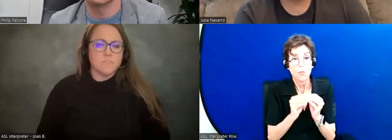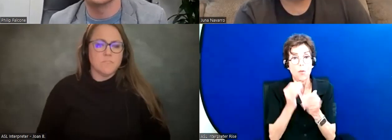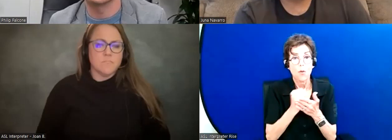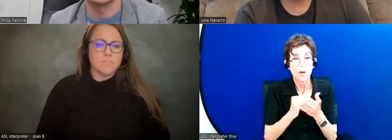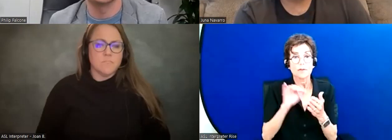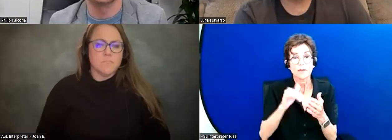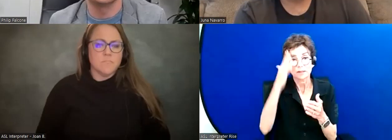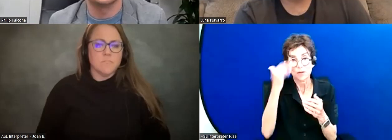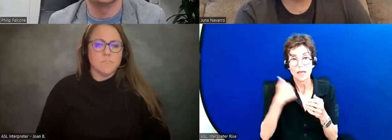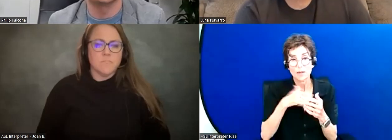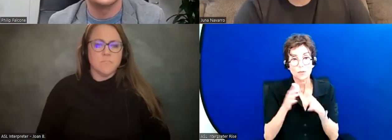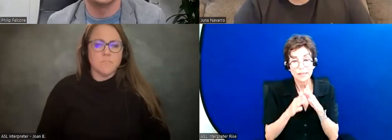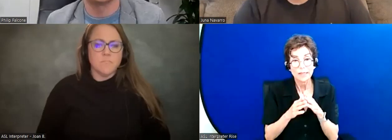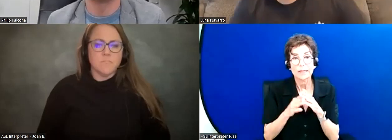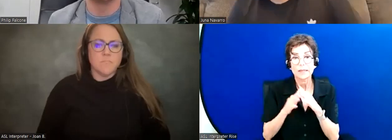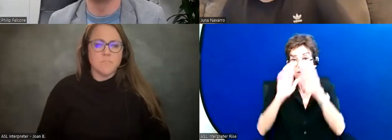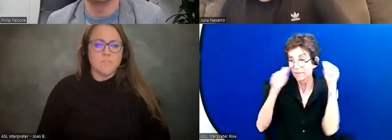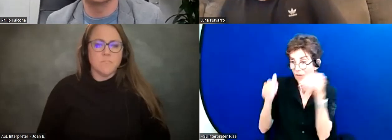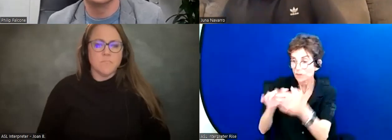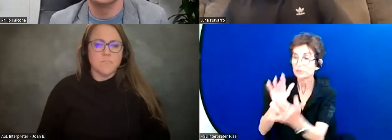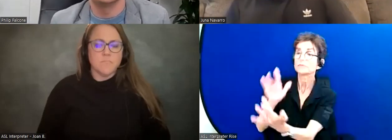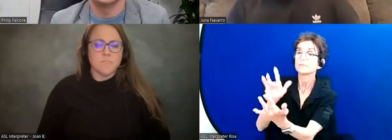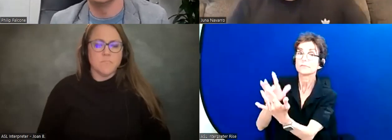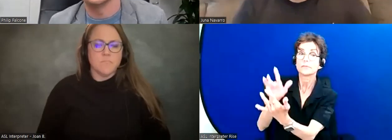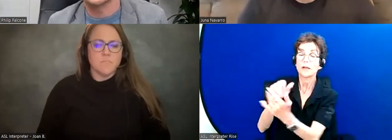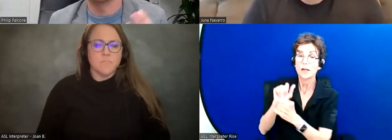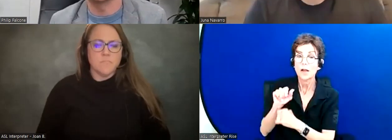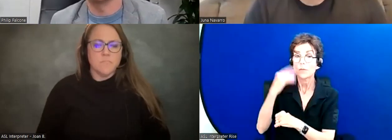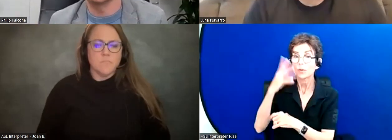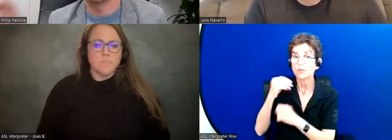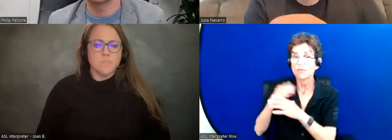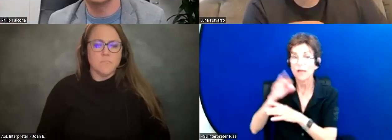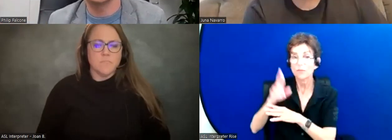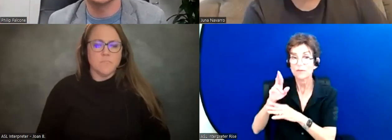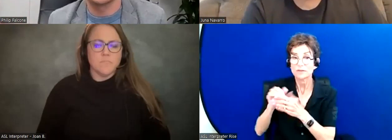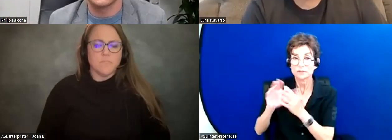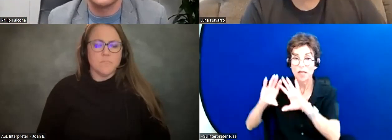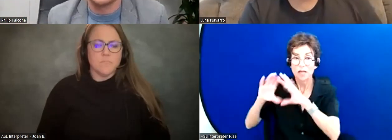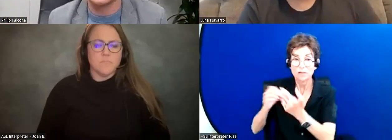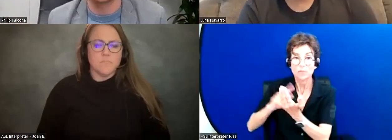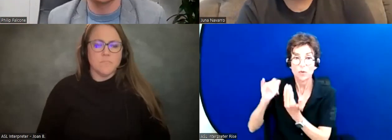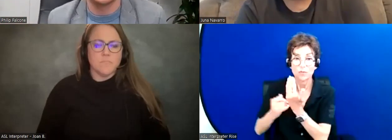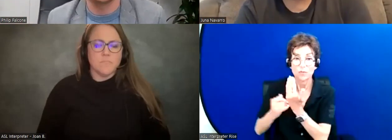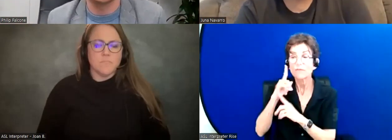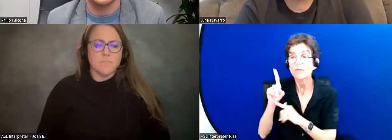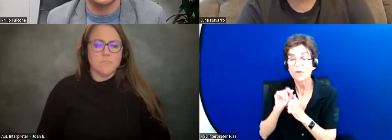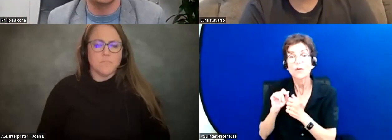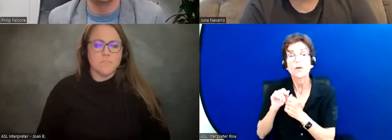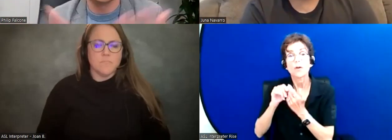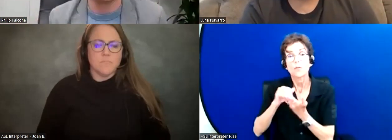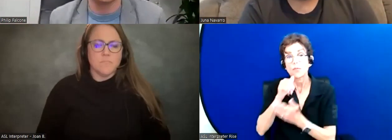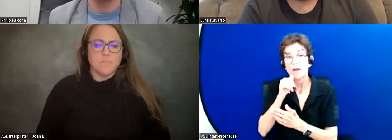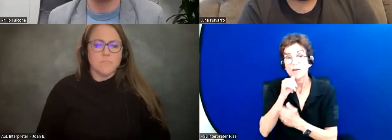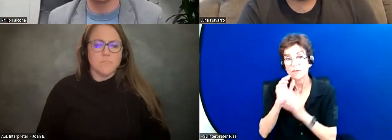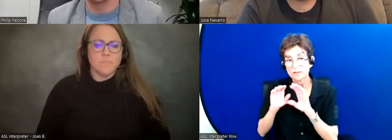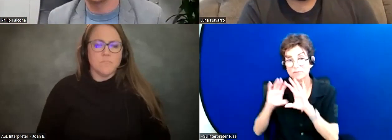for Beautify Riverside to private donations. But so it's kind of a mixture of both city funds, which of course are taxpayer dollars, that all